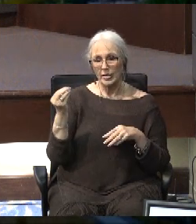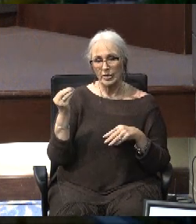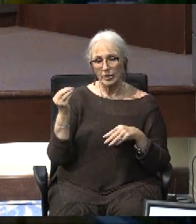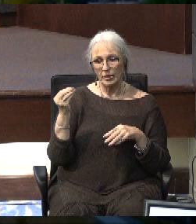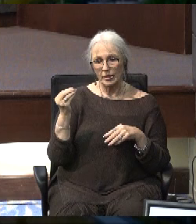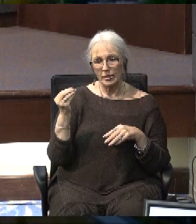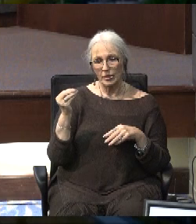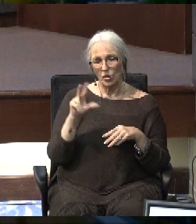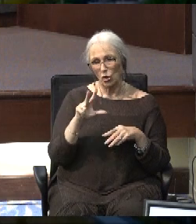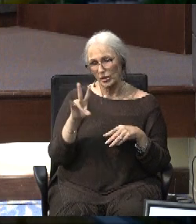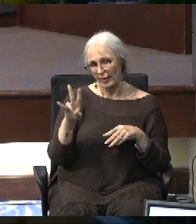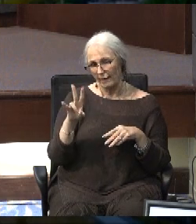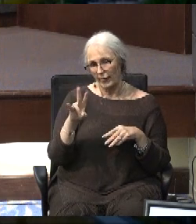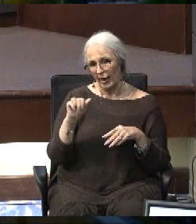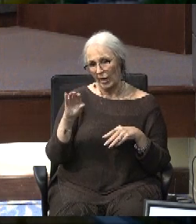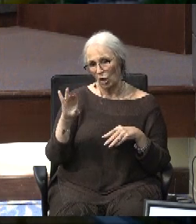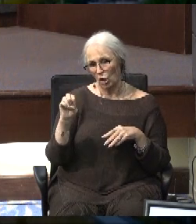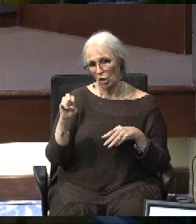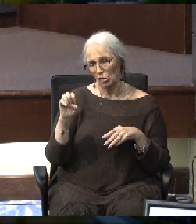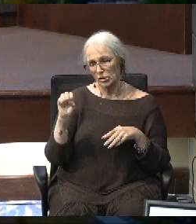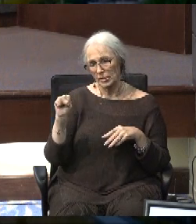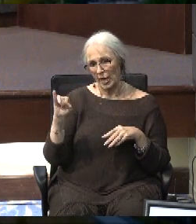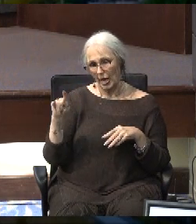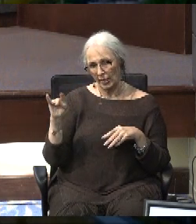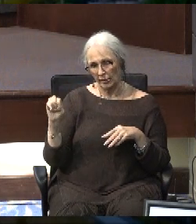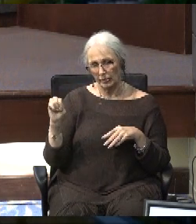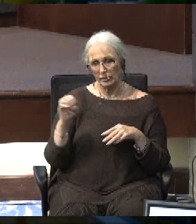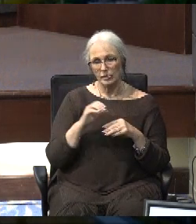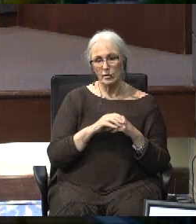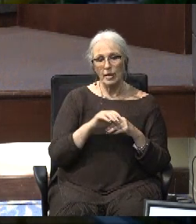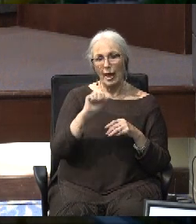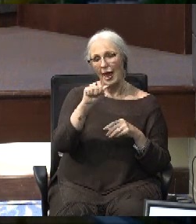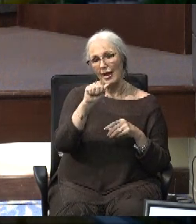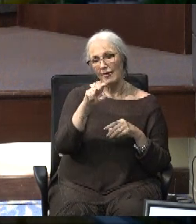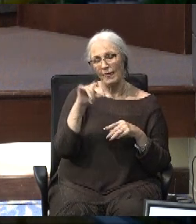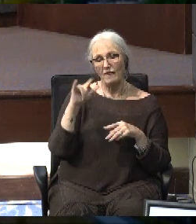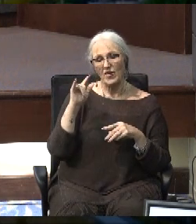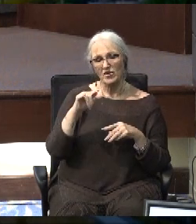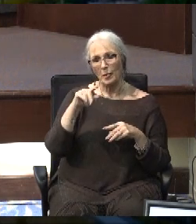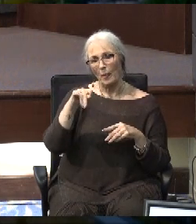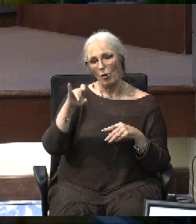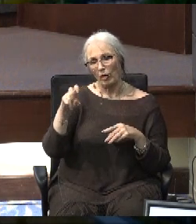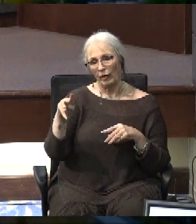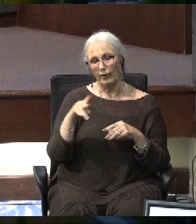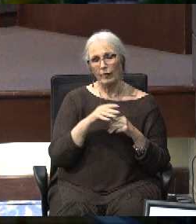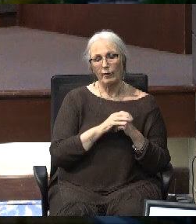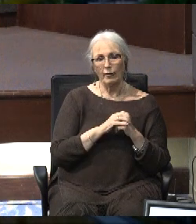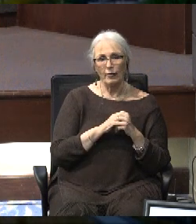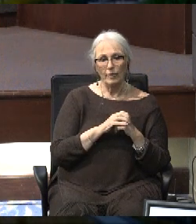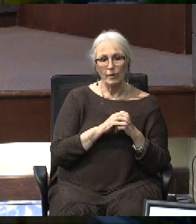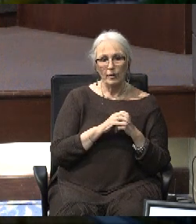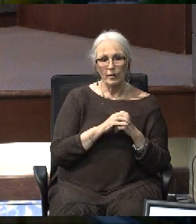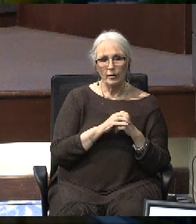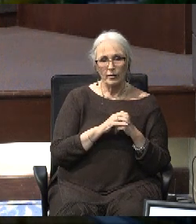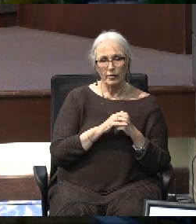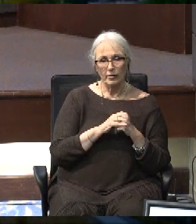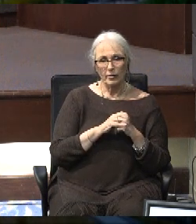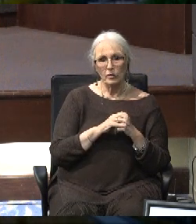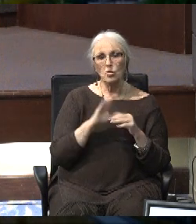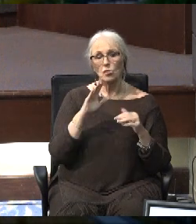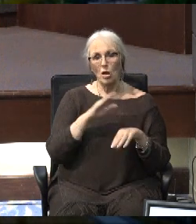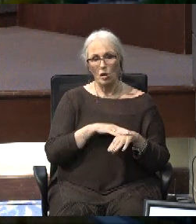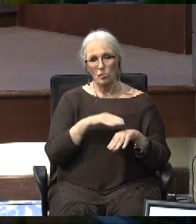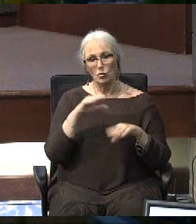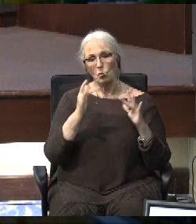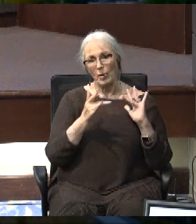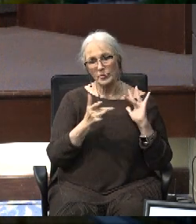on a 37-acre site in the Waco International Aviation Park. The company, if you go on their website and do a